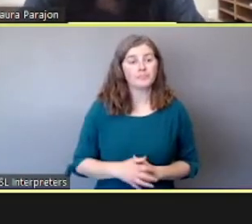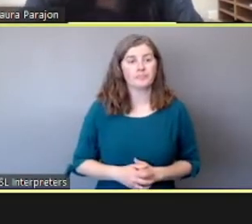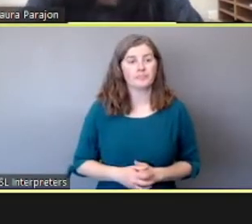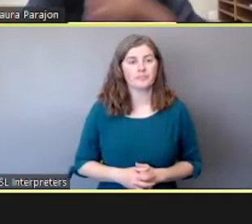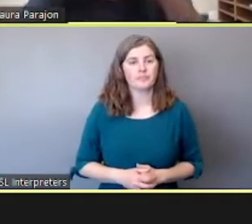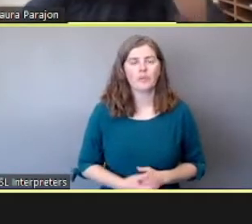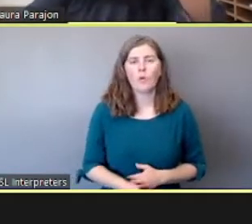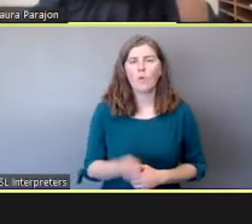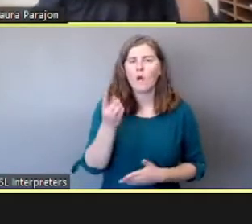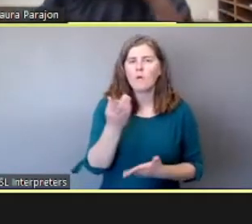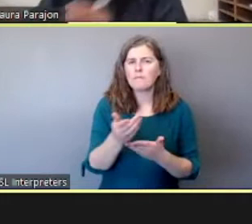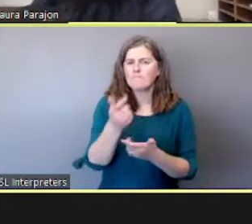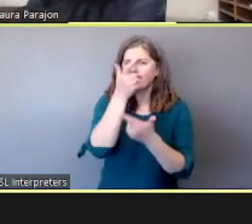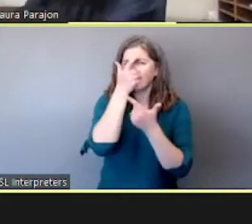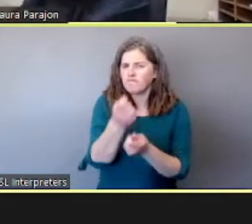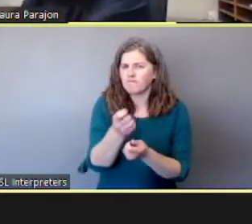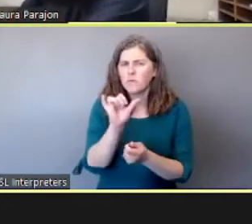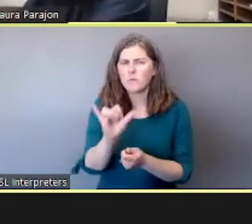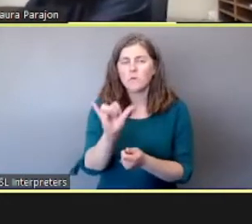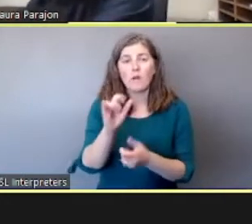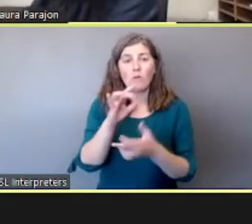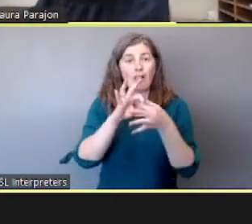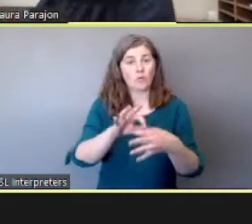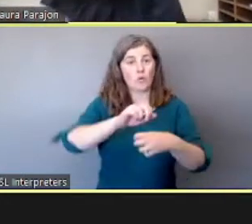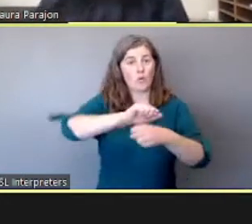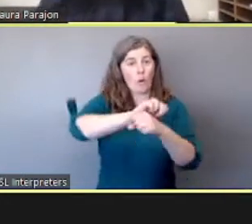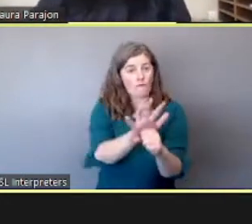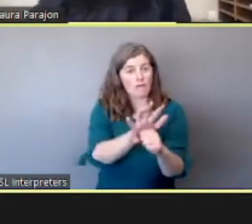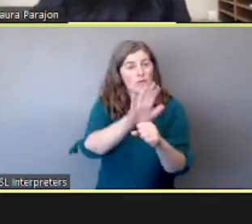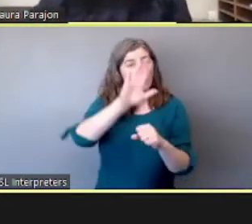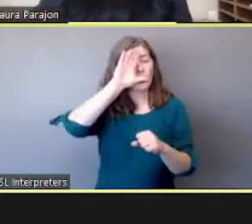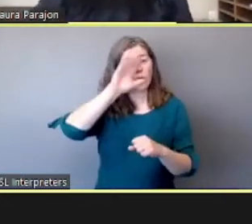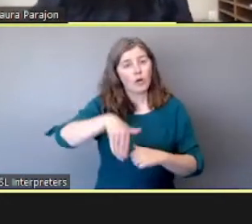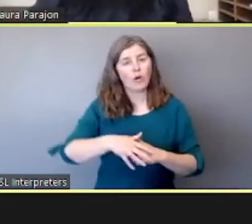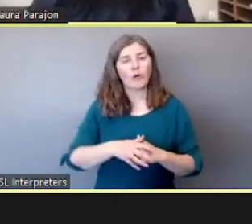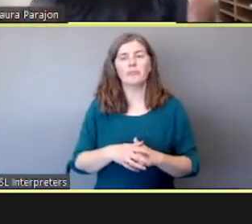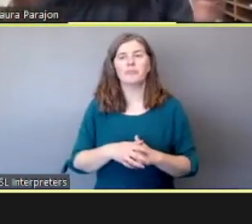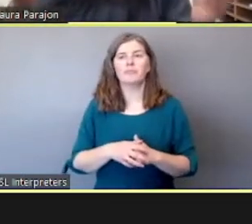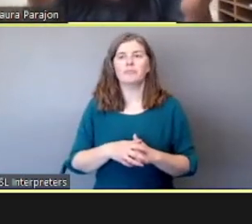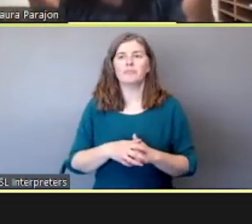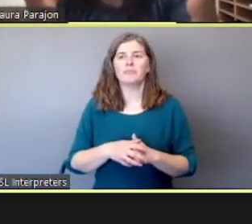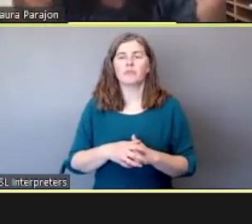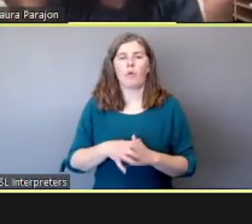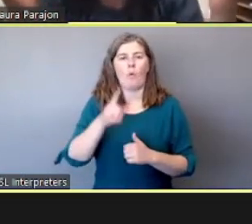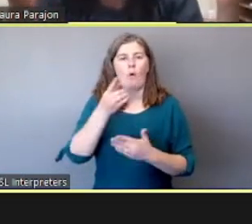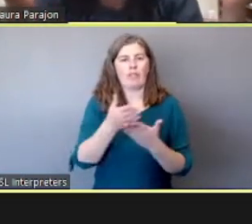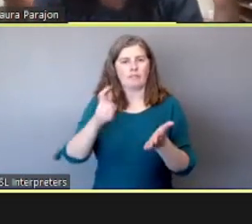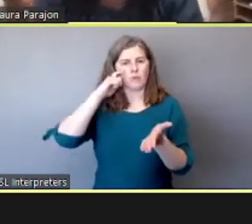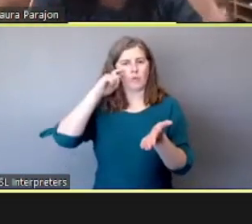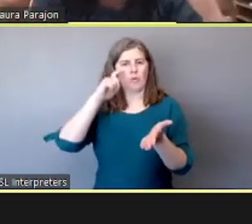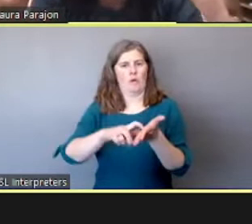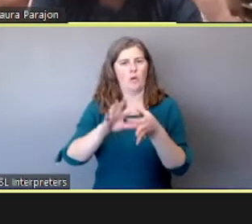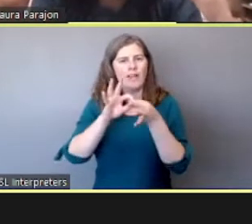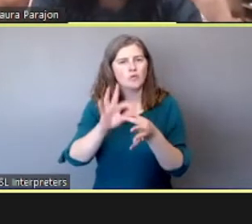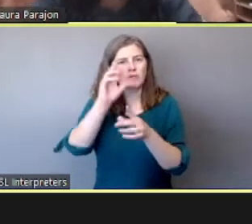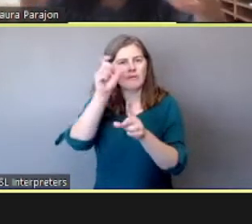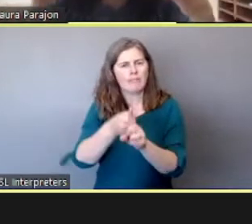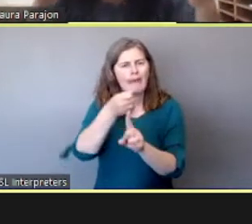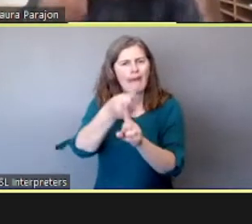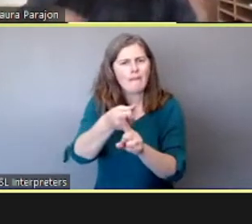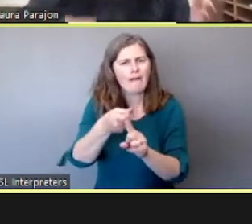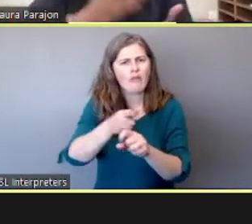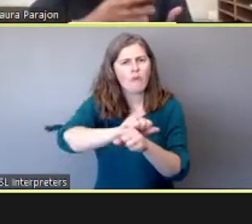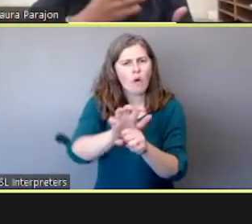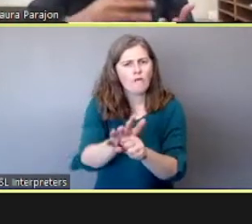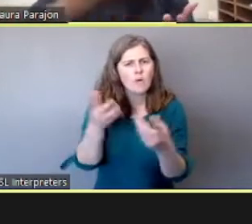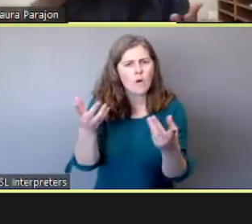One of the things that also for COVID, you know, after really one thing that you can see in terms of the impact of COVID